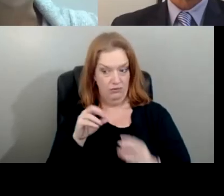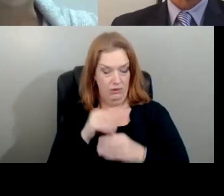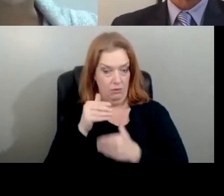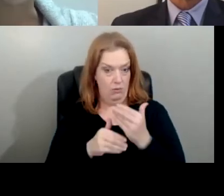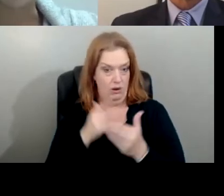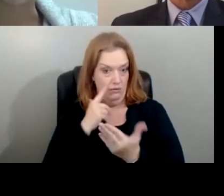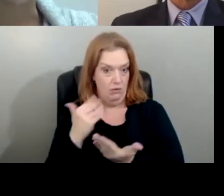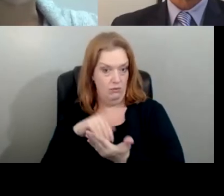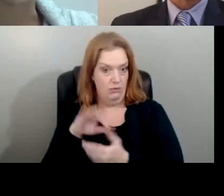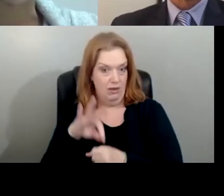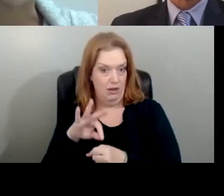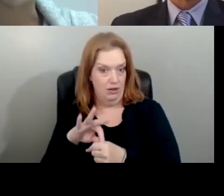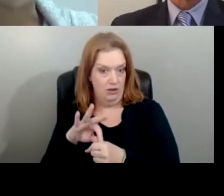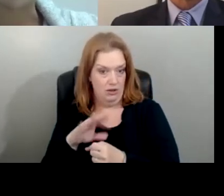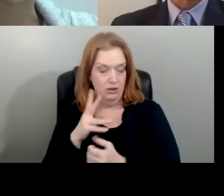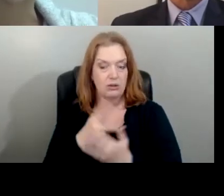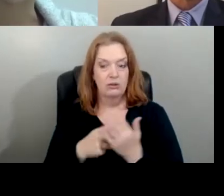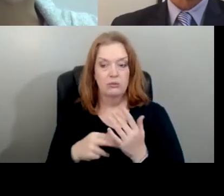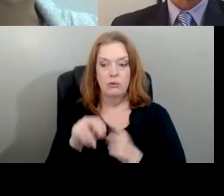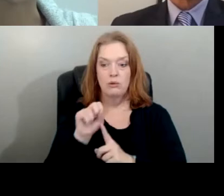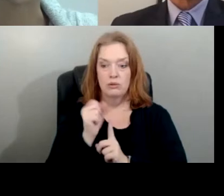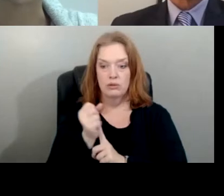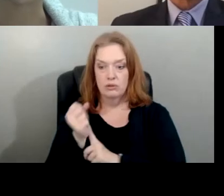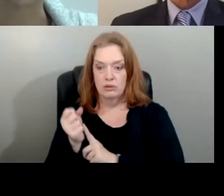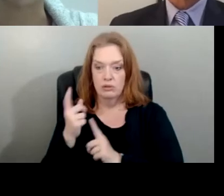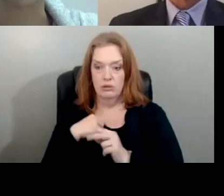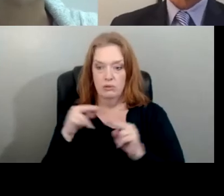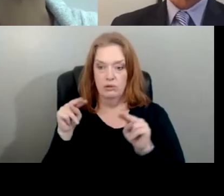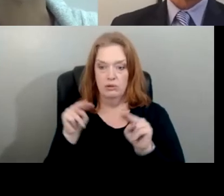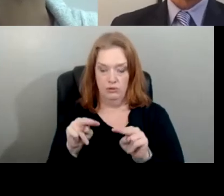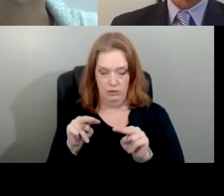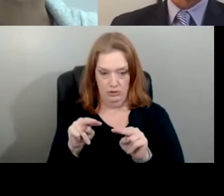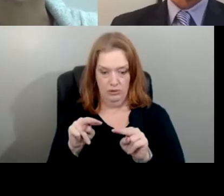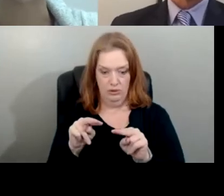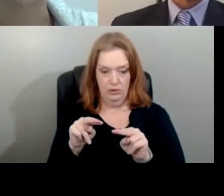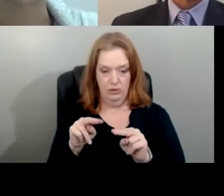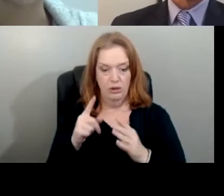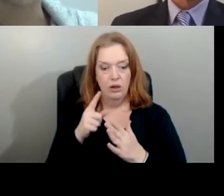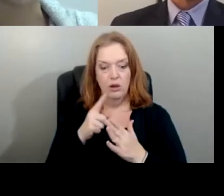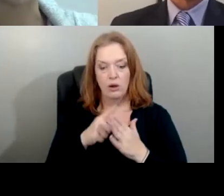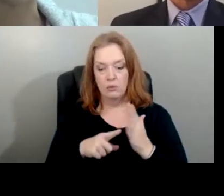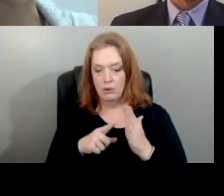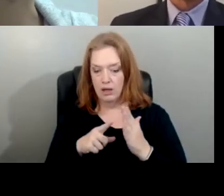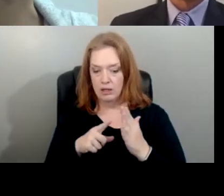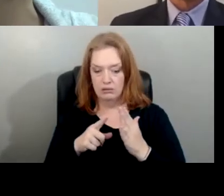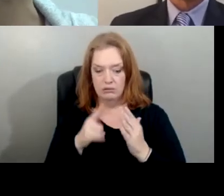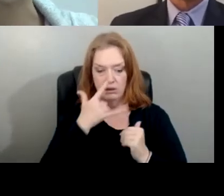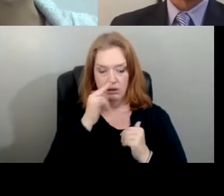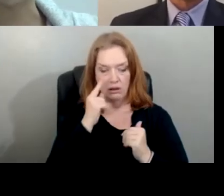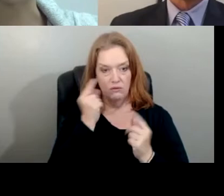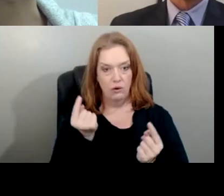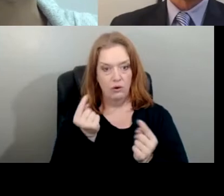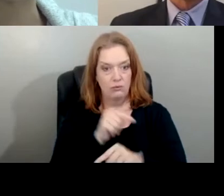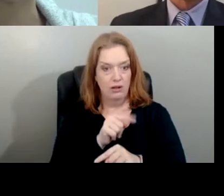Both of the situations are looking at the responses are for cross-deputizing, is that it's going to take